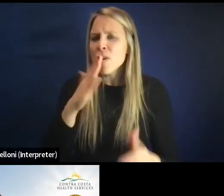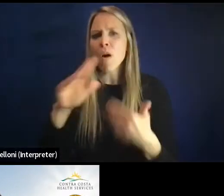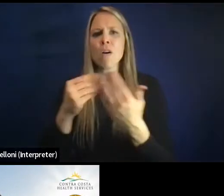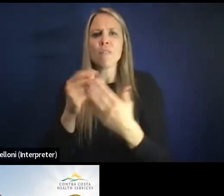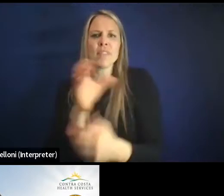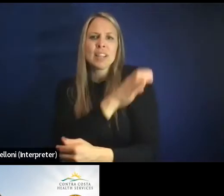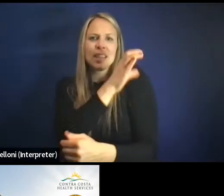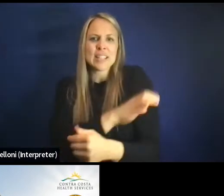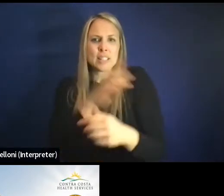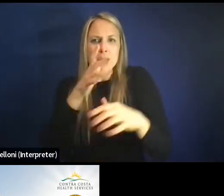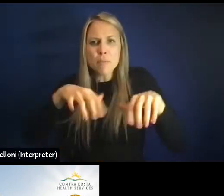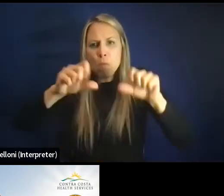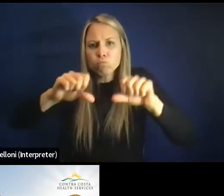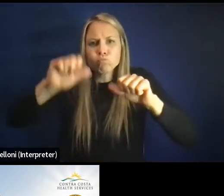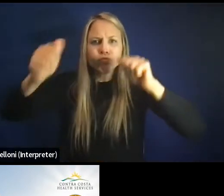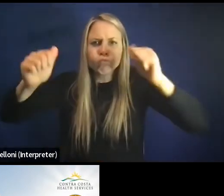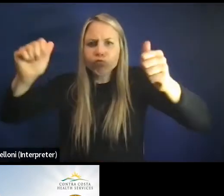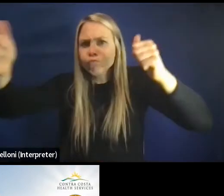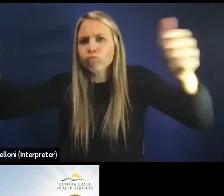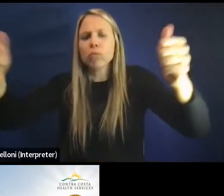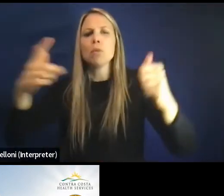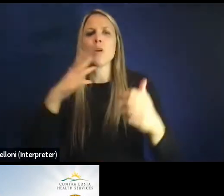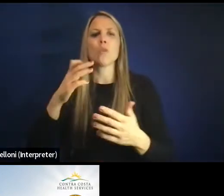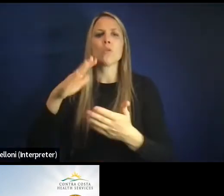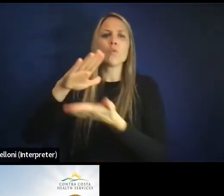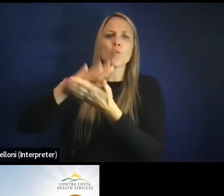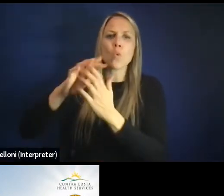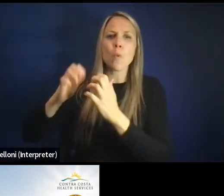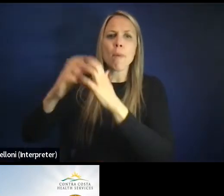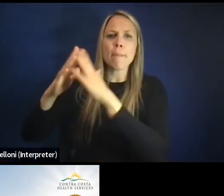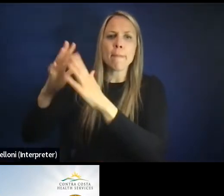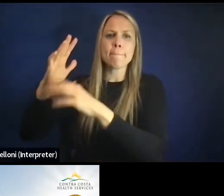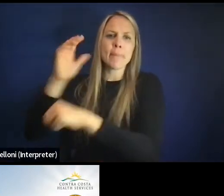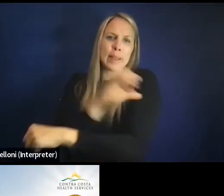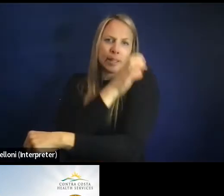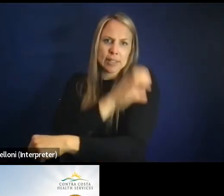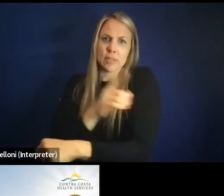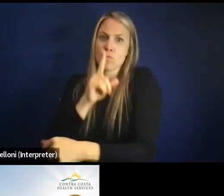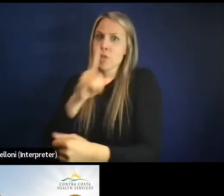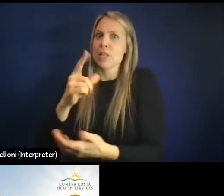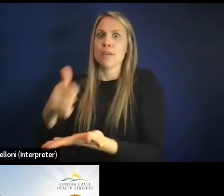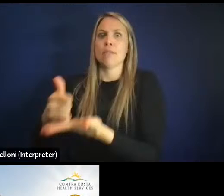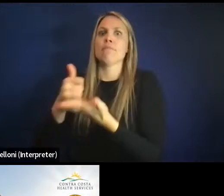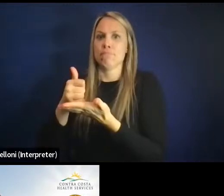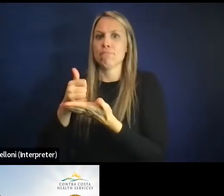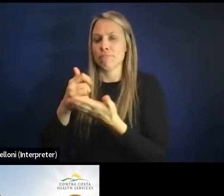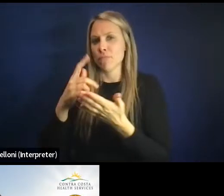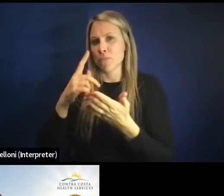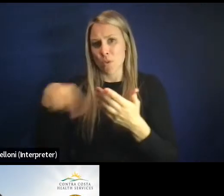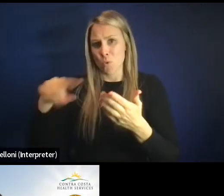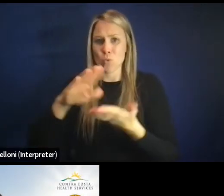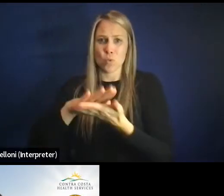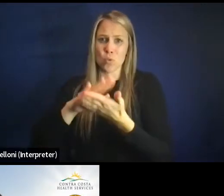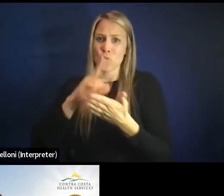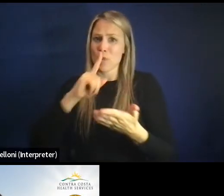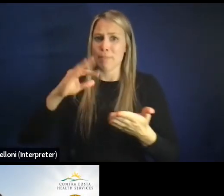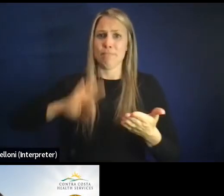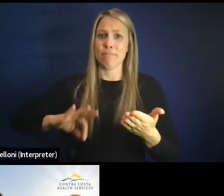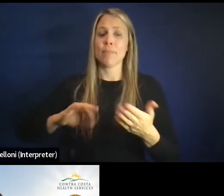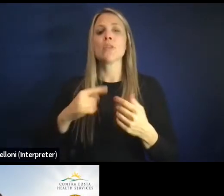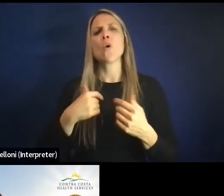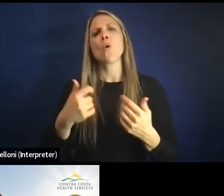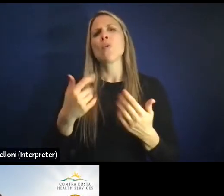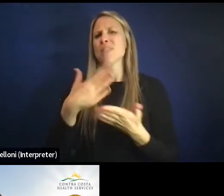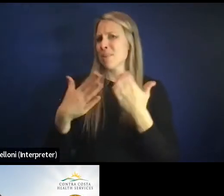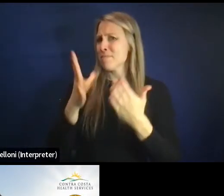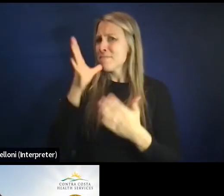going on and all of the school pop-up clinics and school clinics. It's been really helpful to schools. But I've had parents